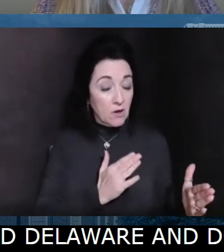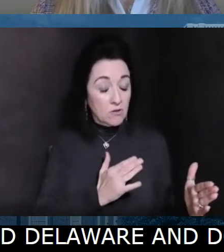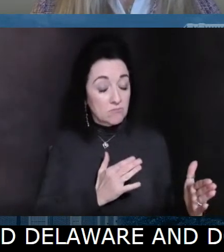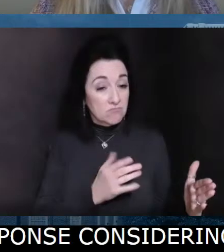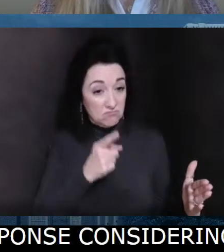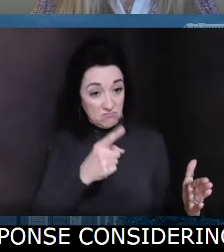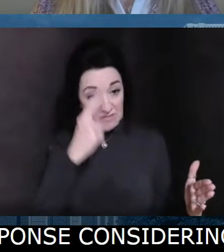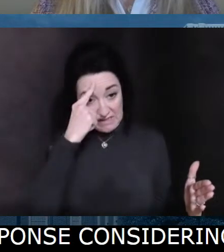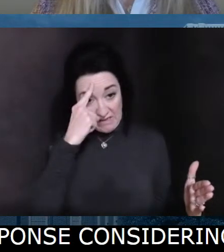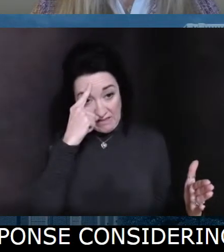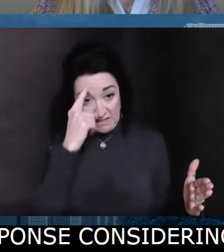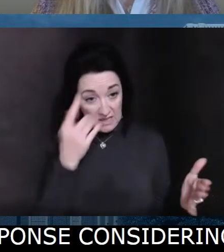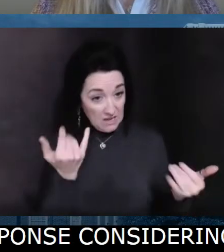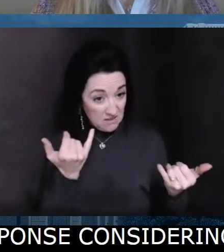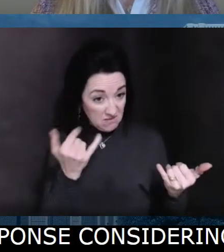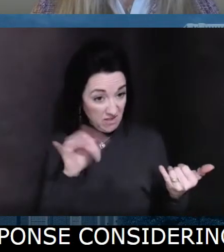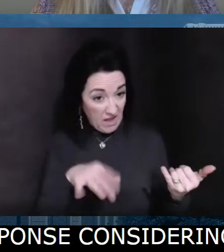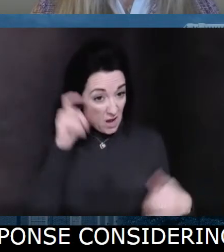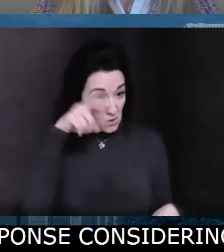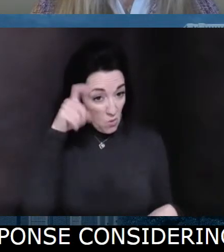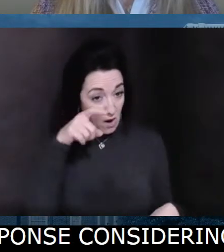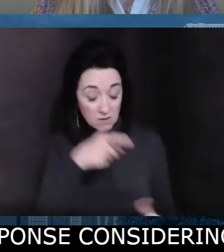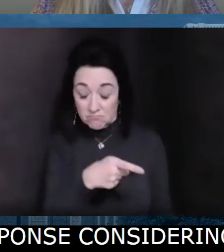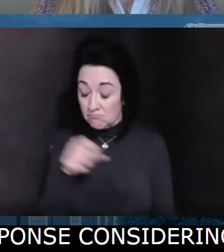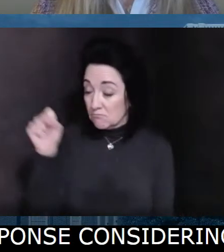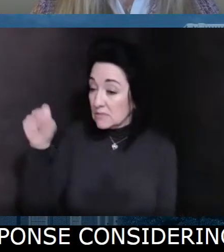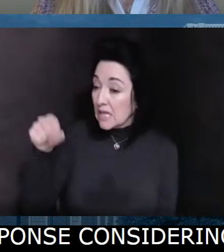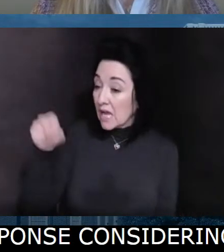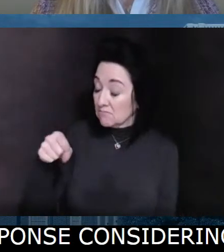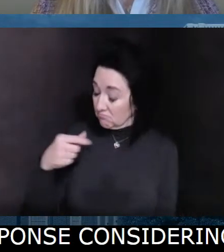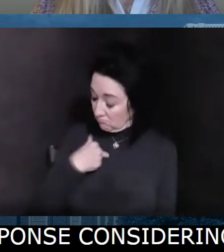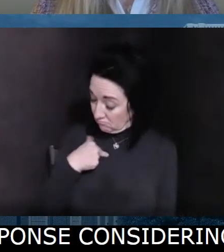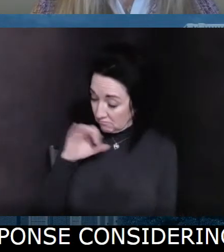got the best, and I was thankful.